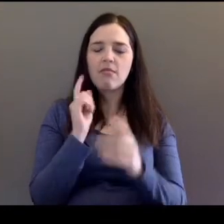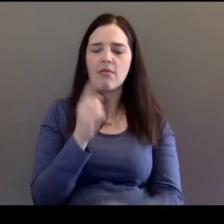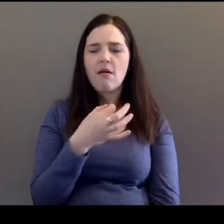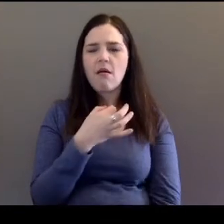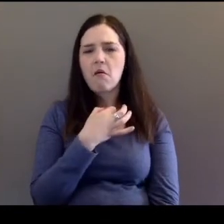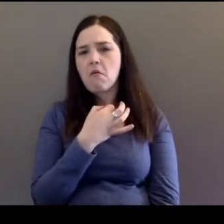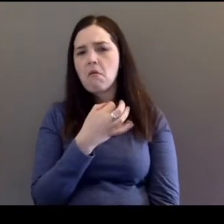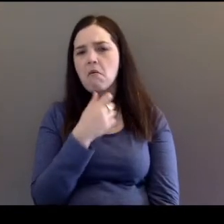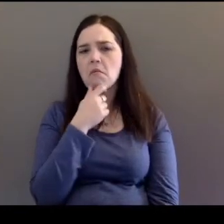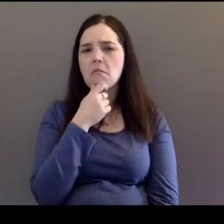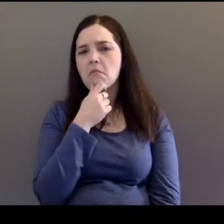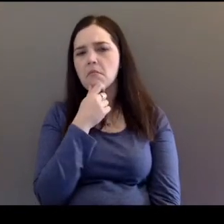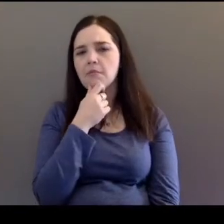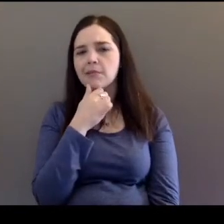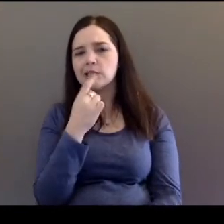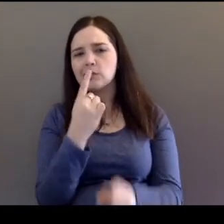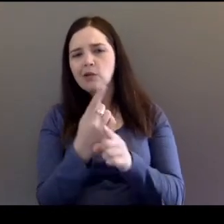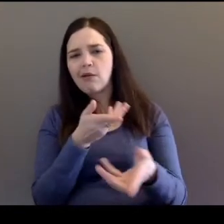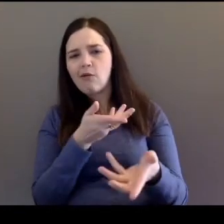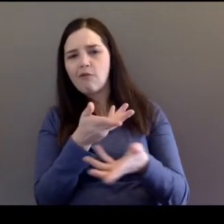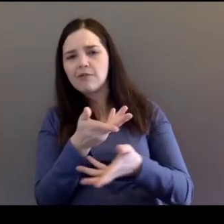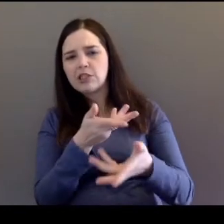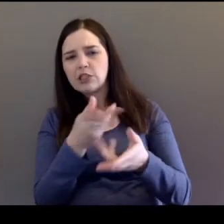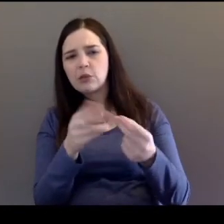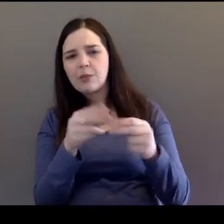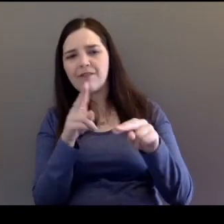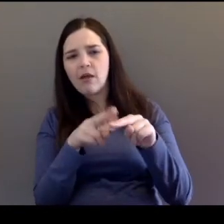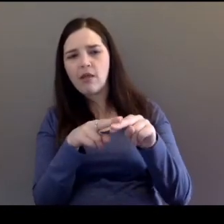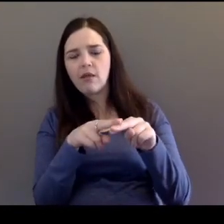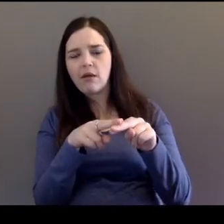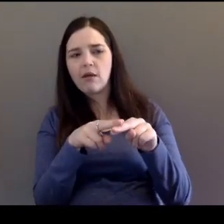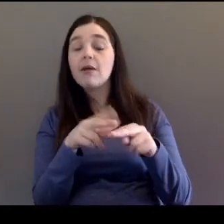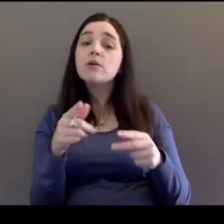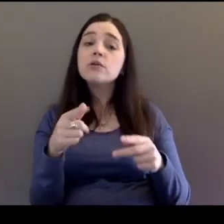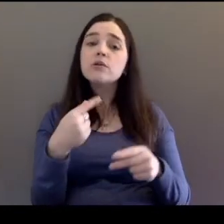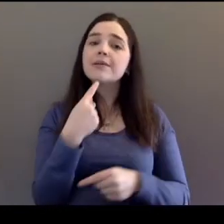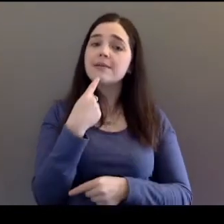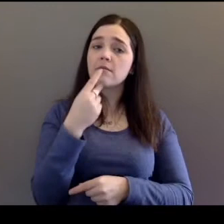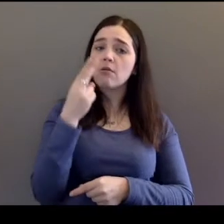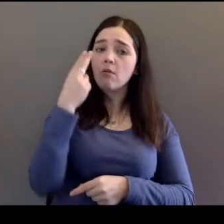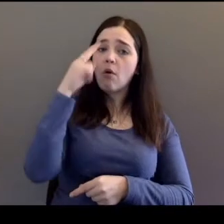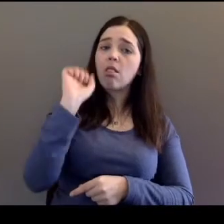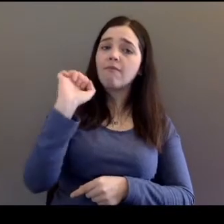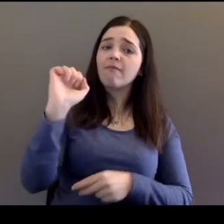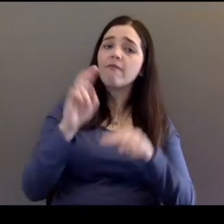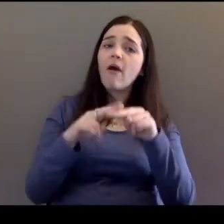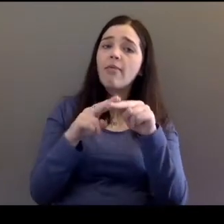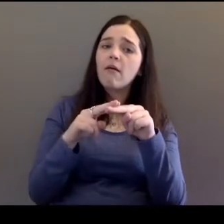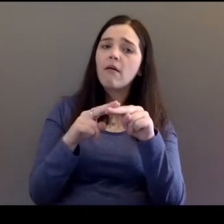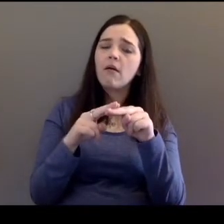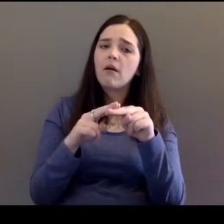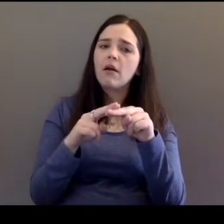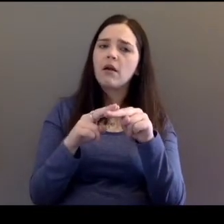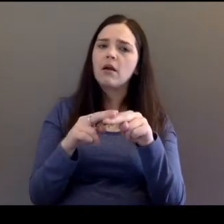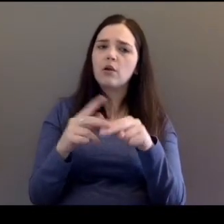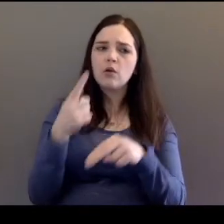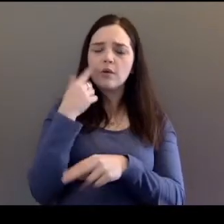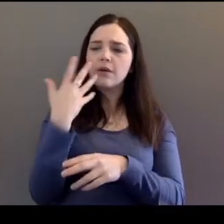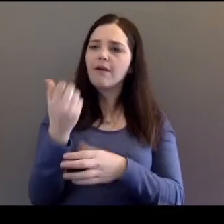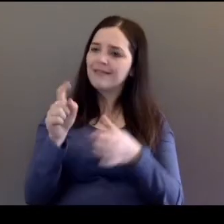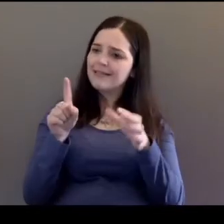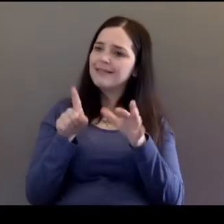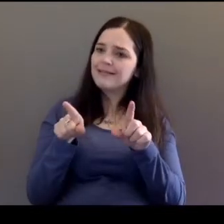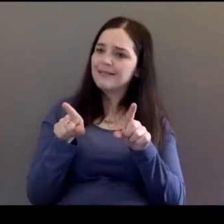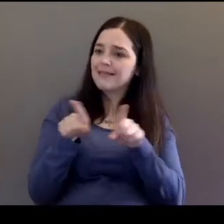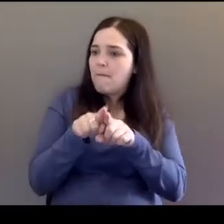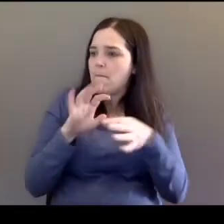way that Jesus spoke with his Father. And Jesus, in saying to them, call him Father, was saying, you can have this